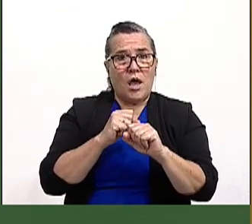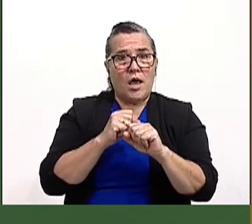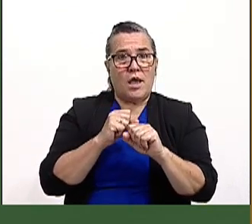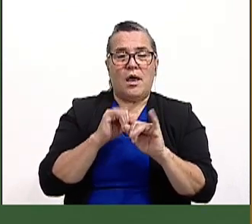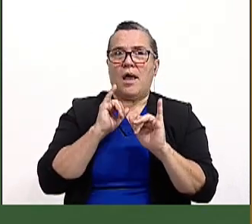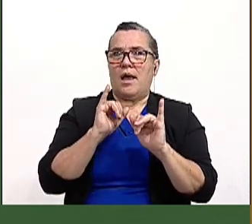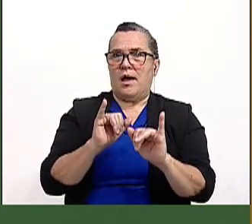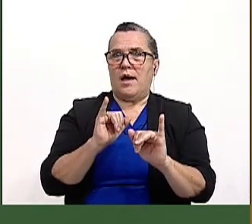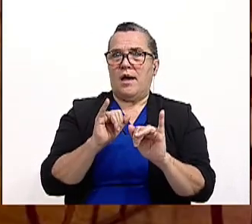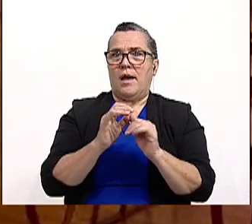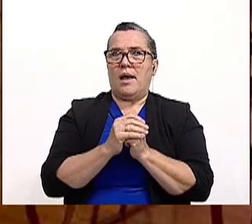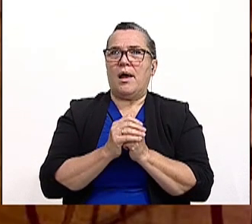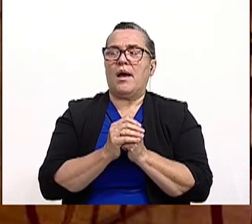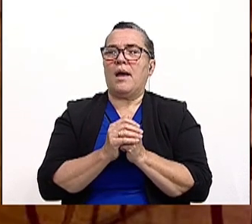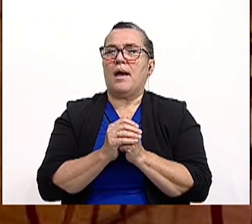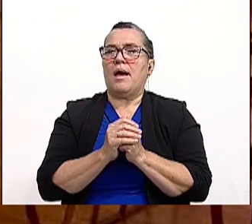directions?